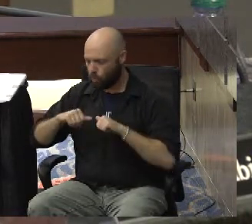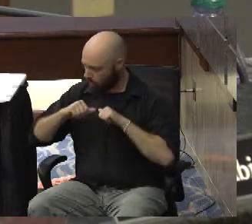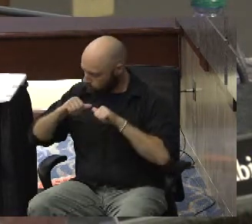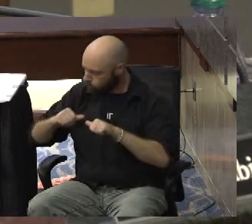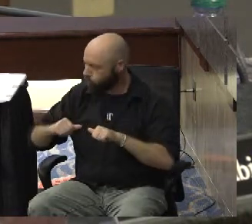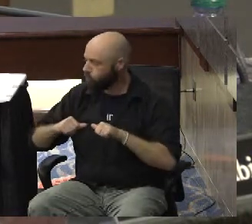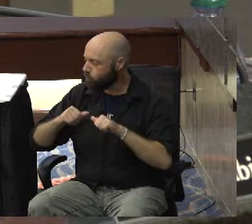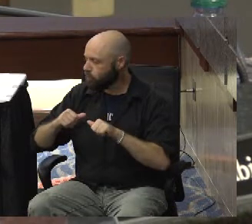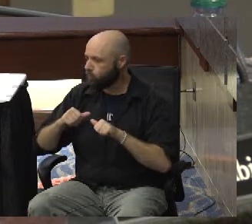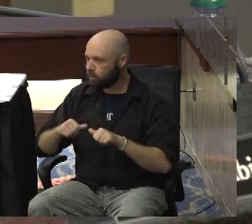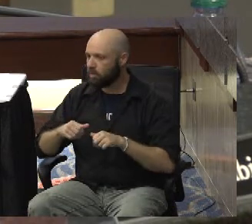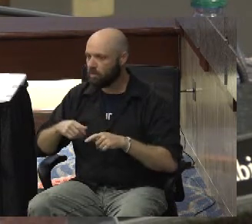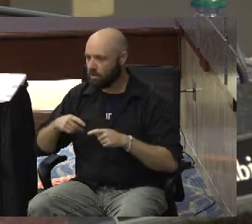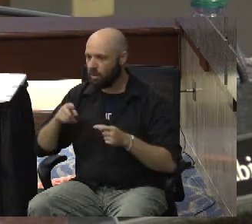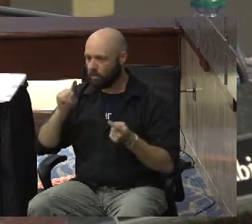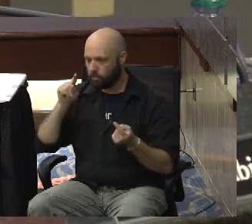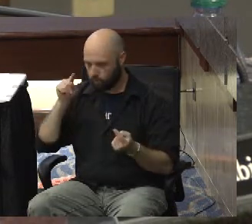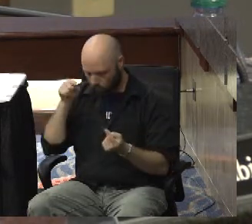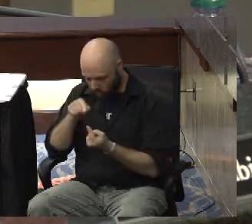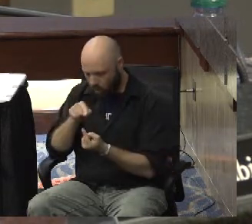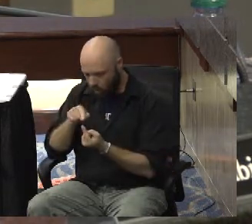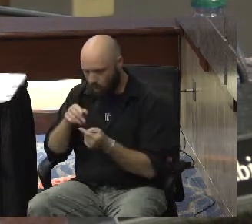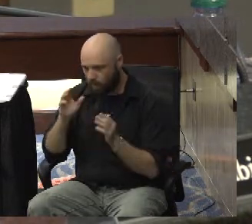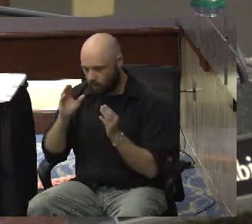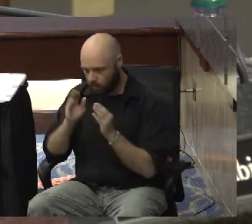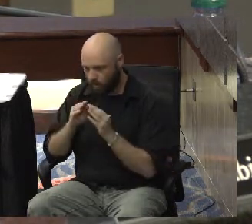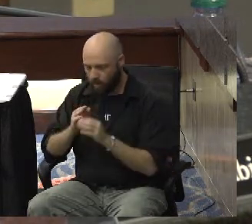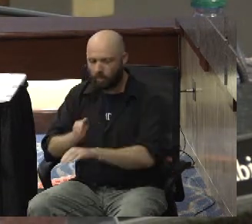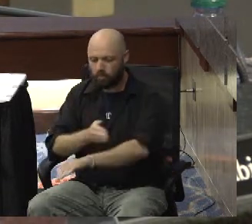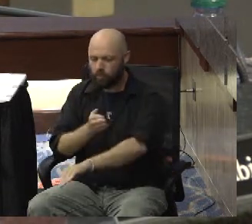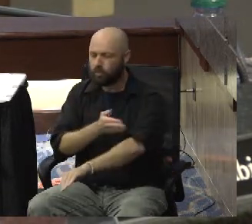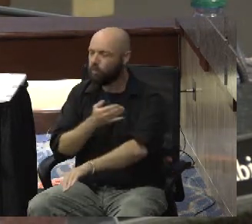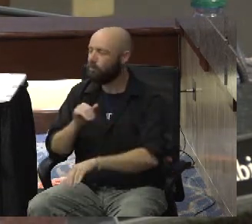safer city for everyone. I am a